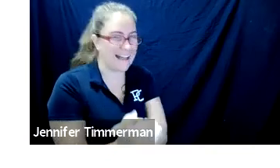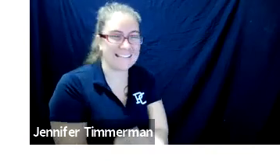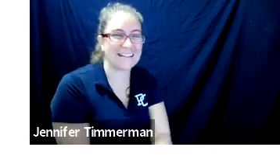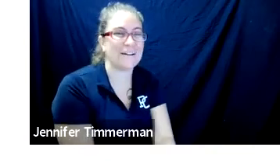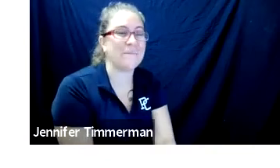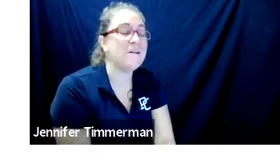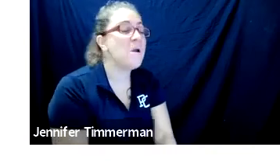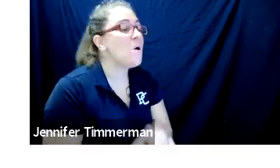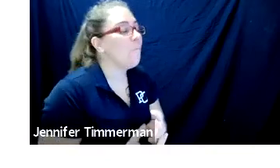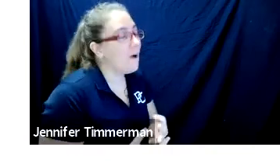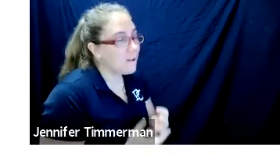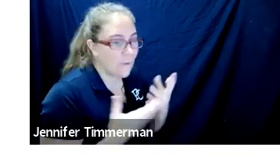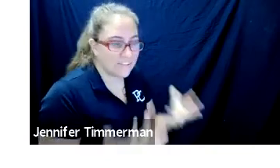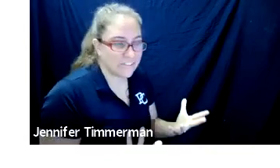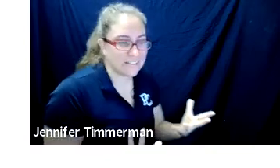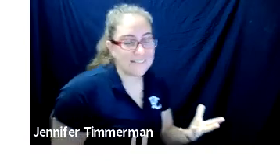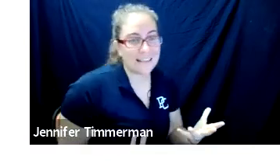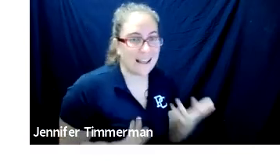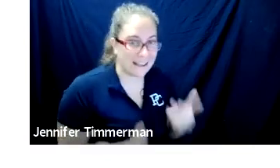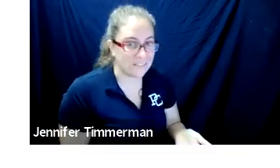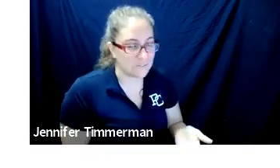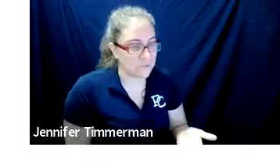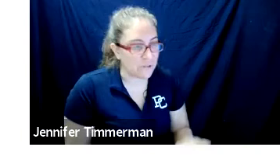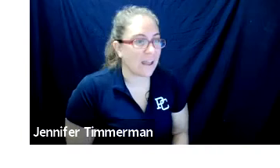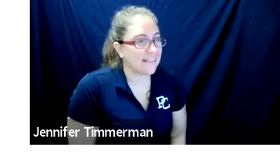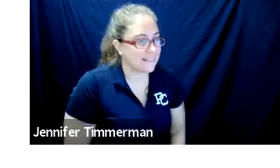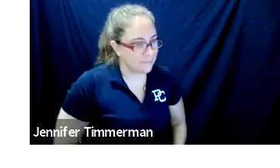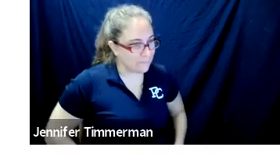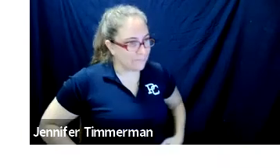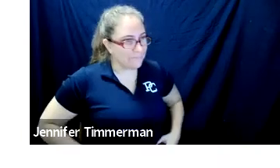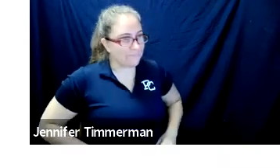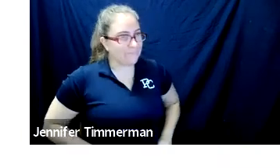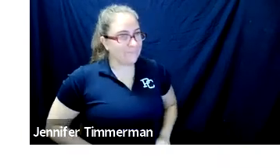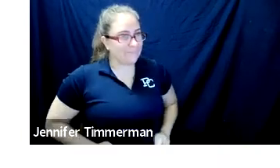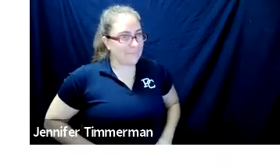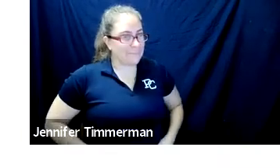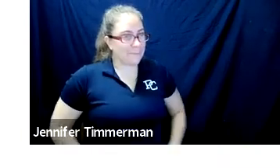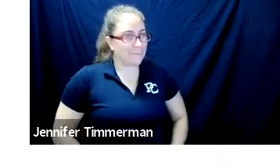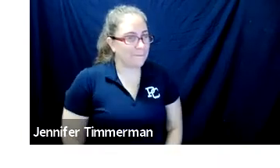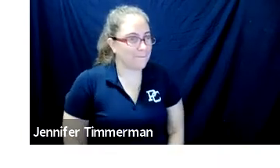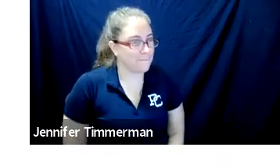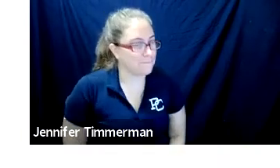Yes, awesome. What questions can I answer for you guys?